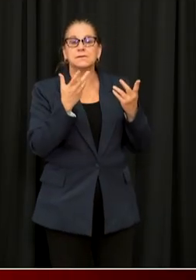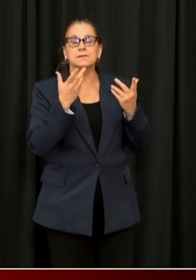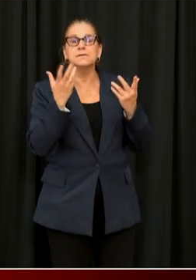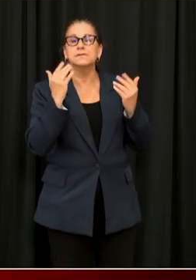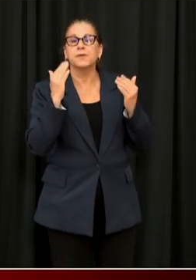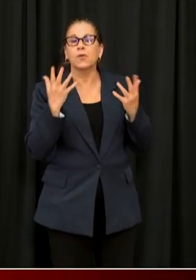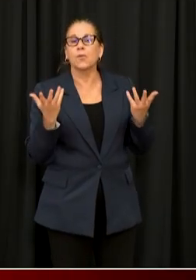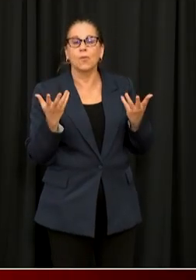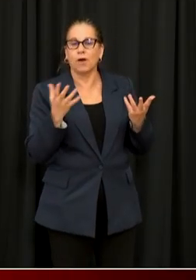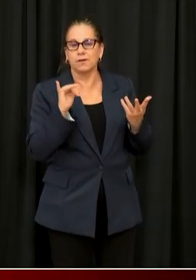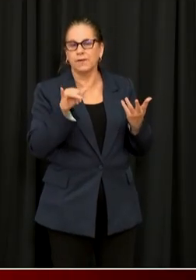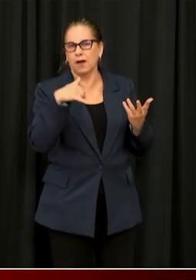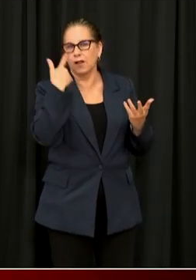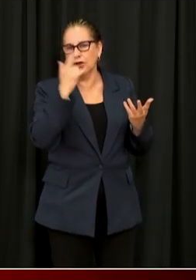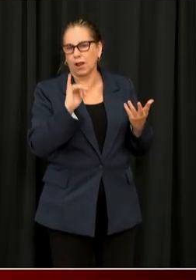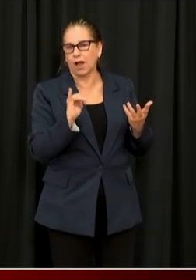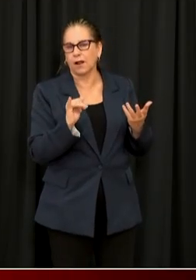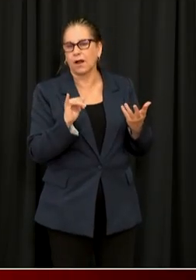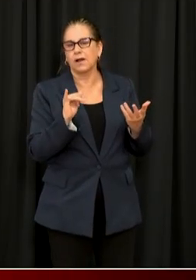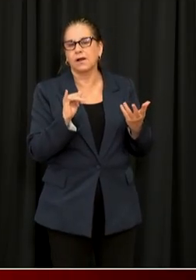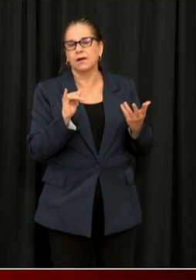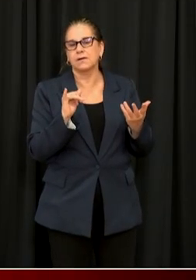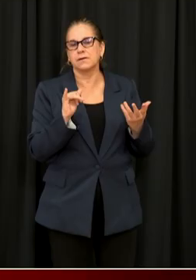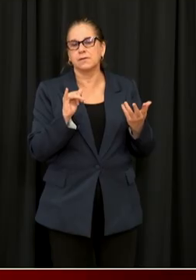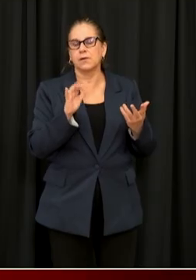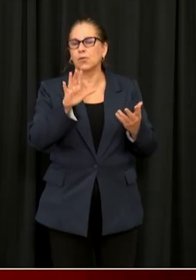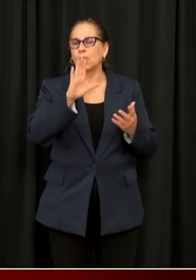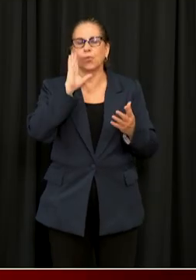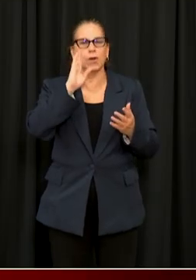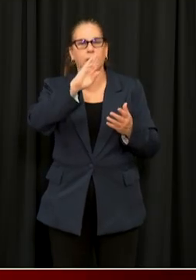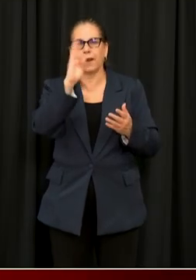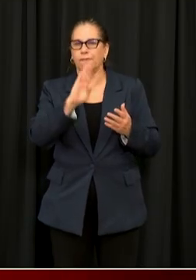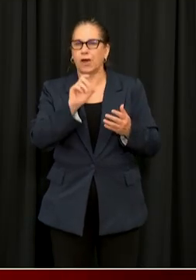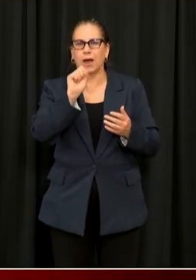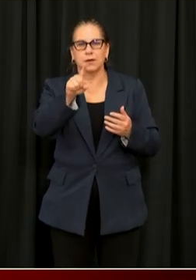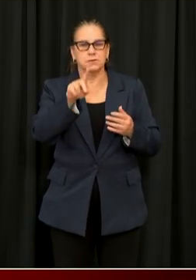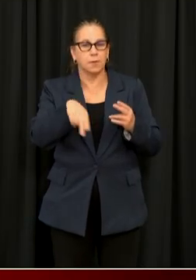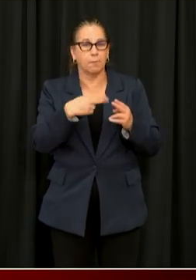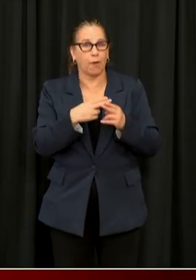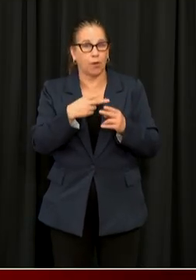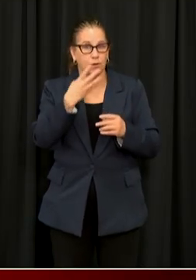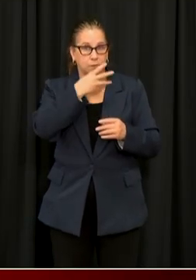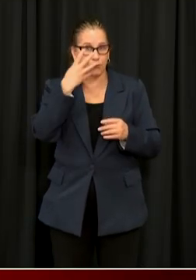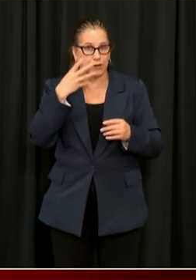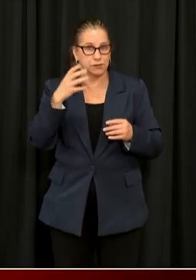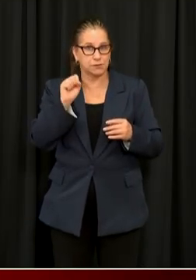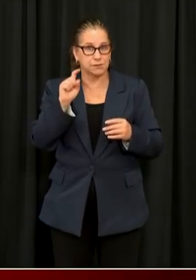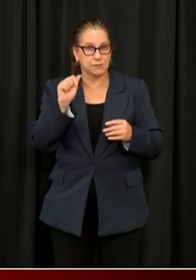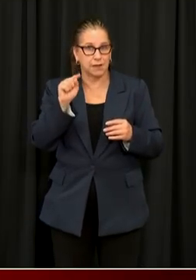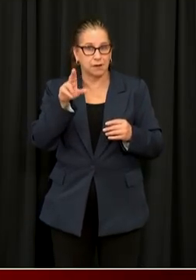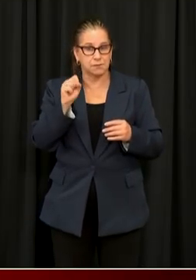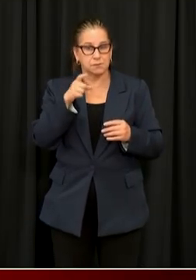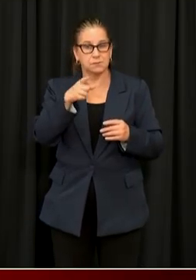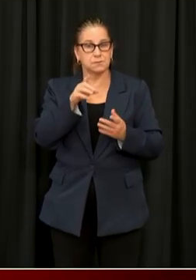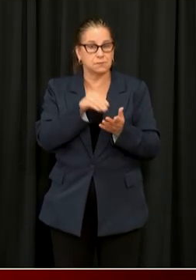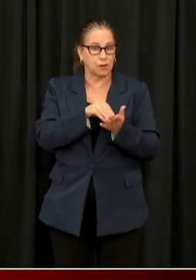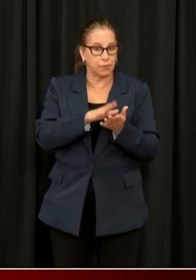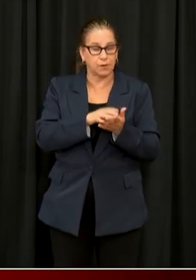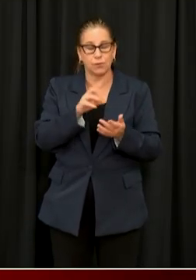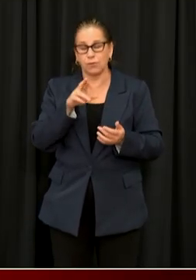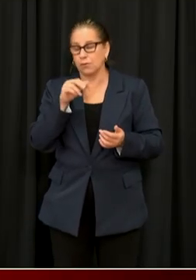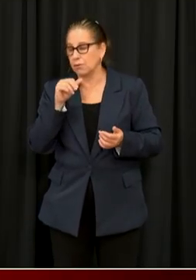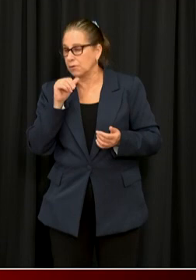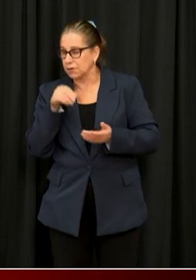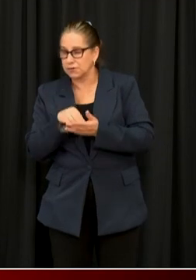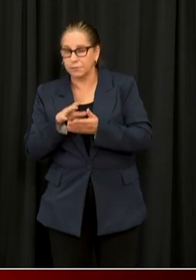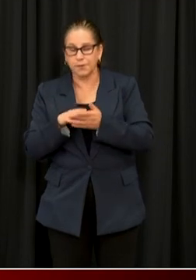you about your immigration status. We're also not going to ask you for your social security number. We don't need that information to conduct